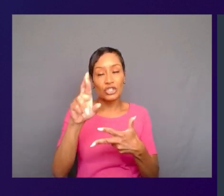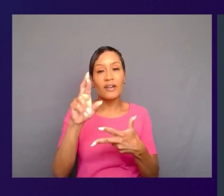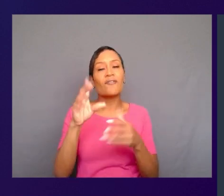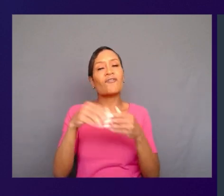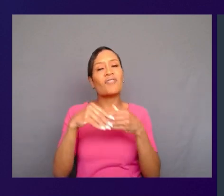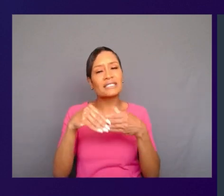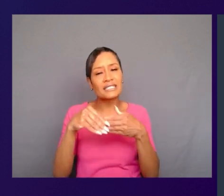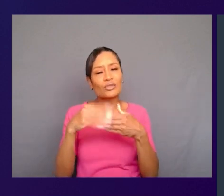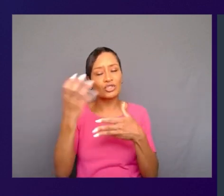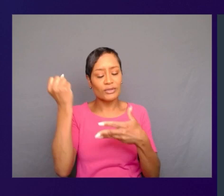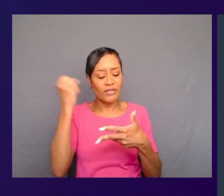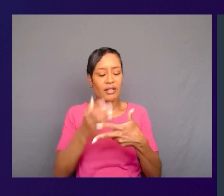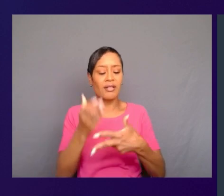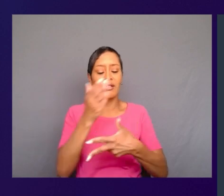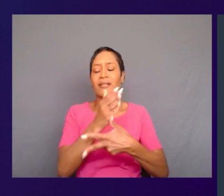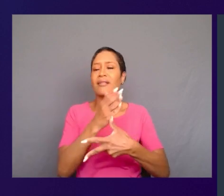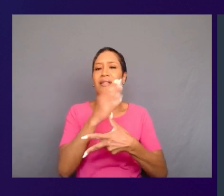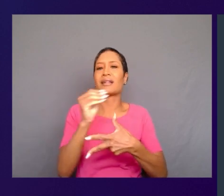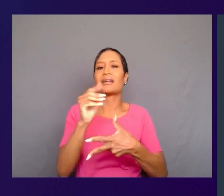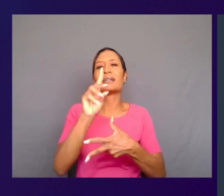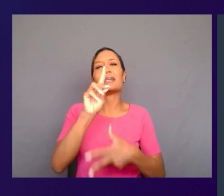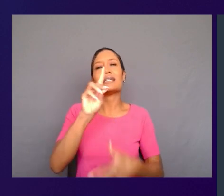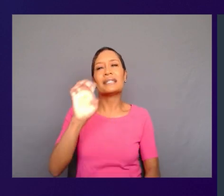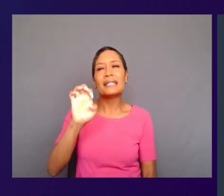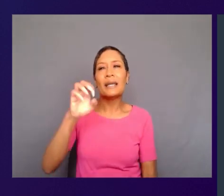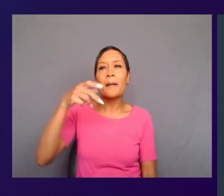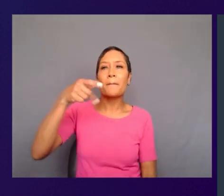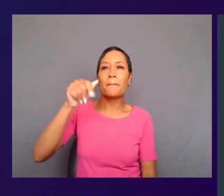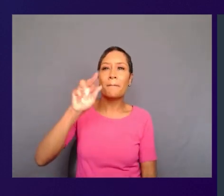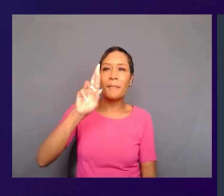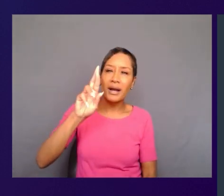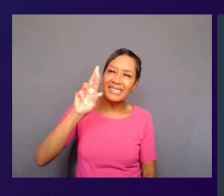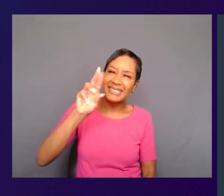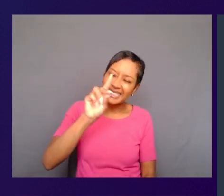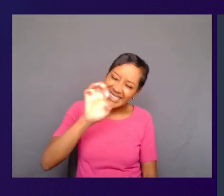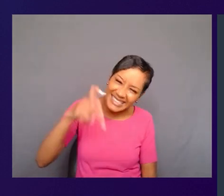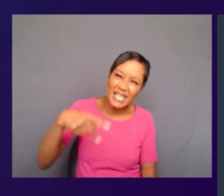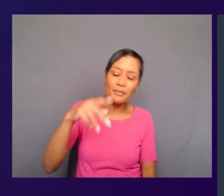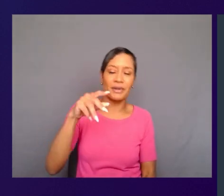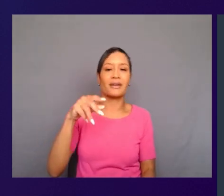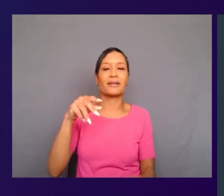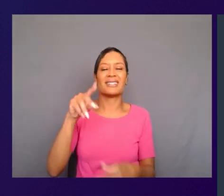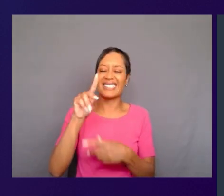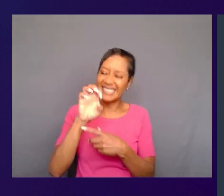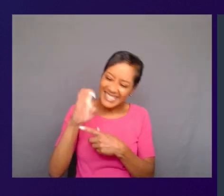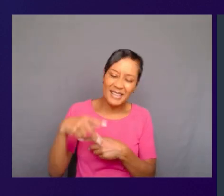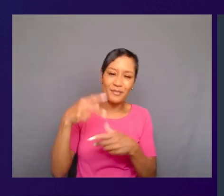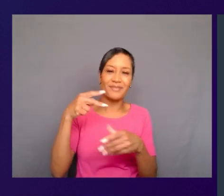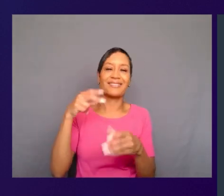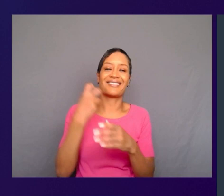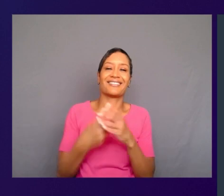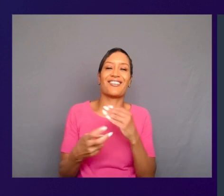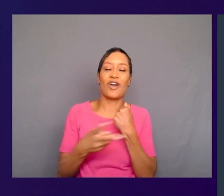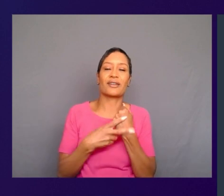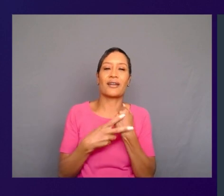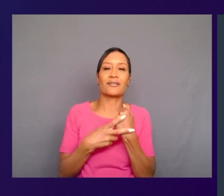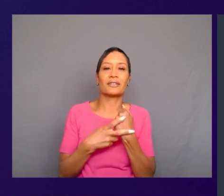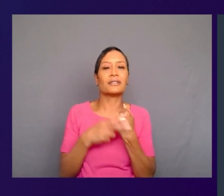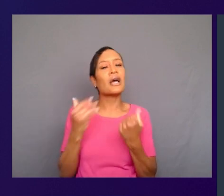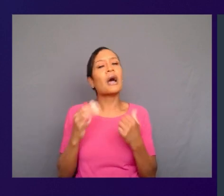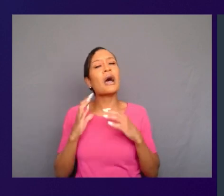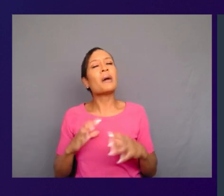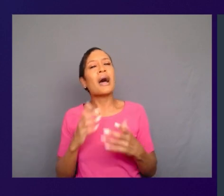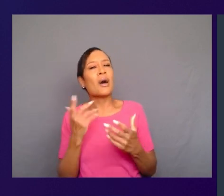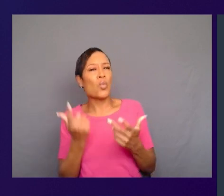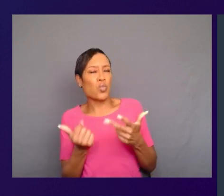and Amazon S3 Glacier Deep Archive. Now, oftentimes our customers ask us, what is the right storage class for my data? The answer